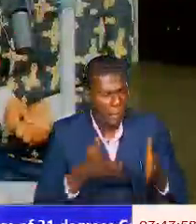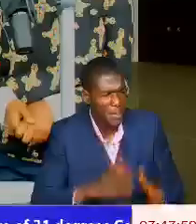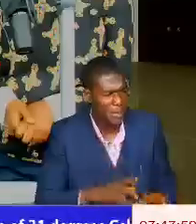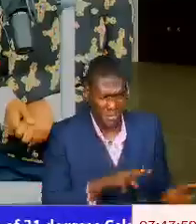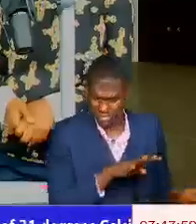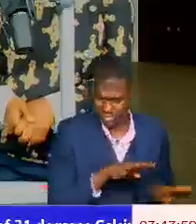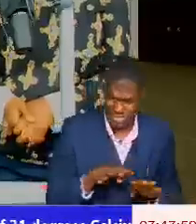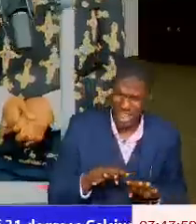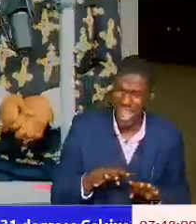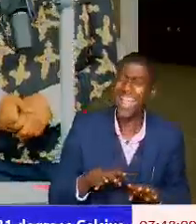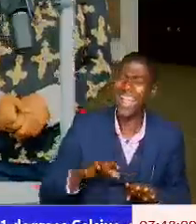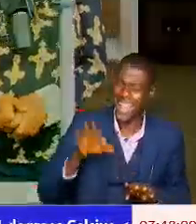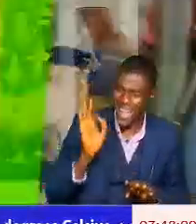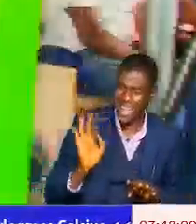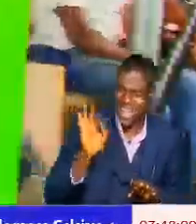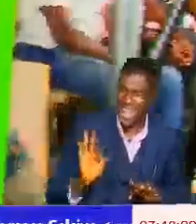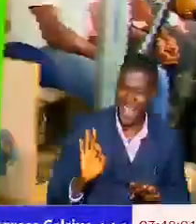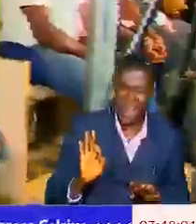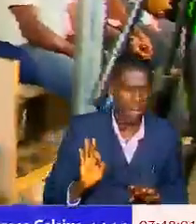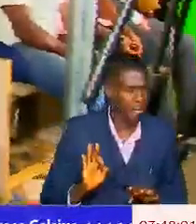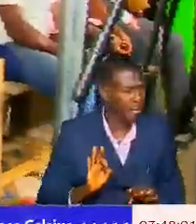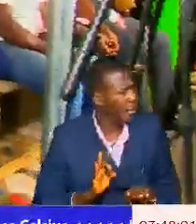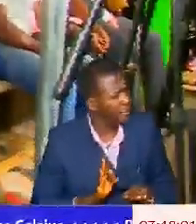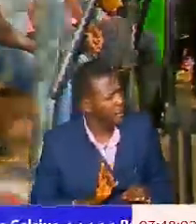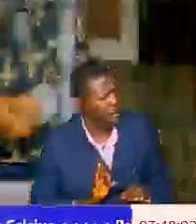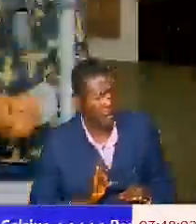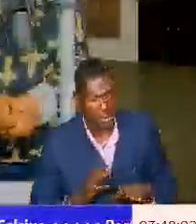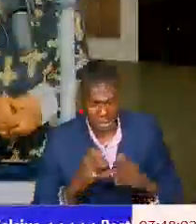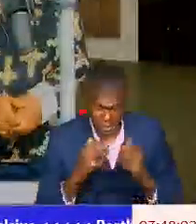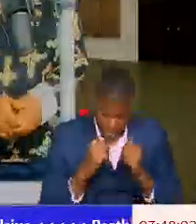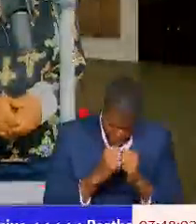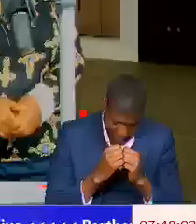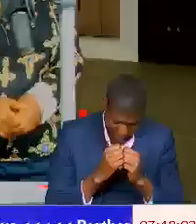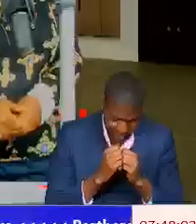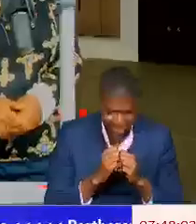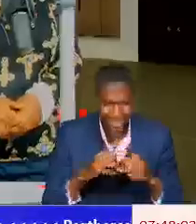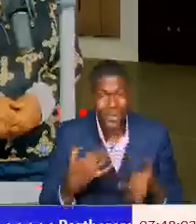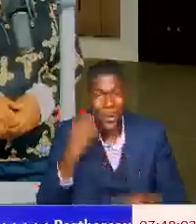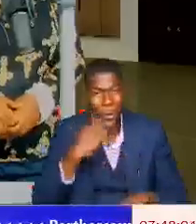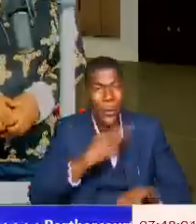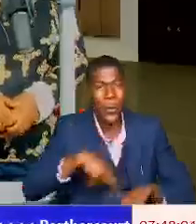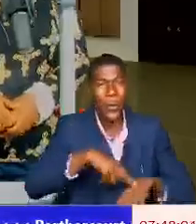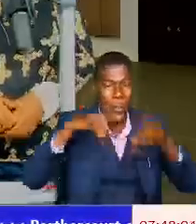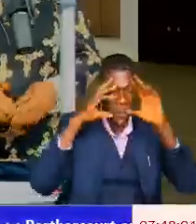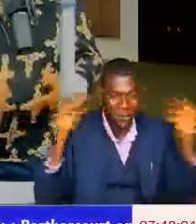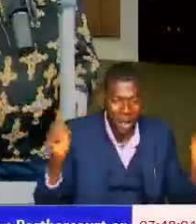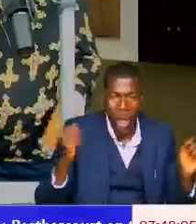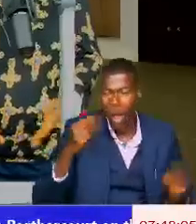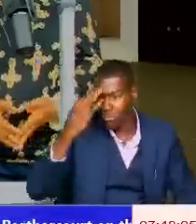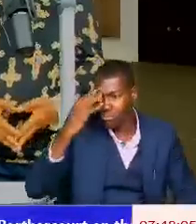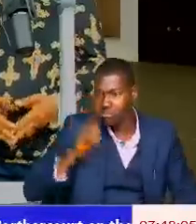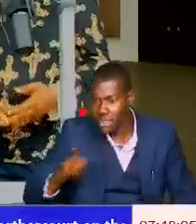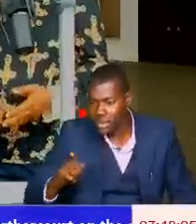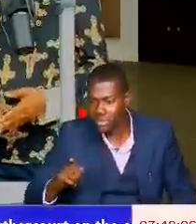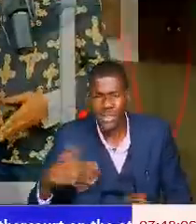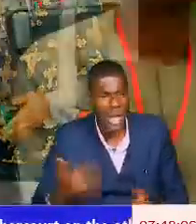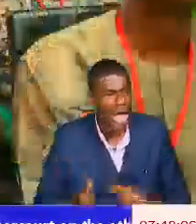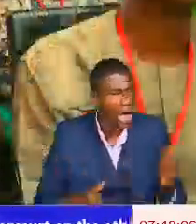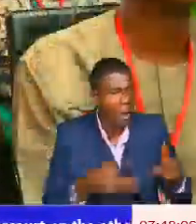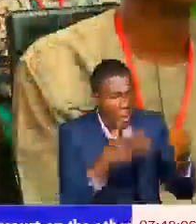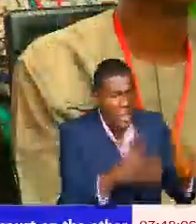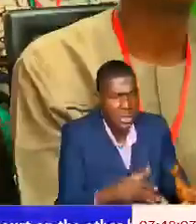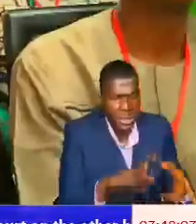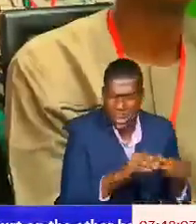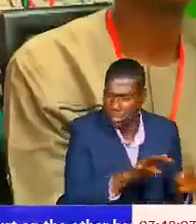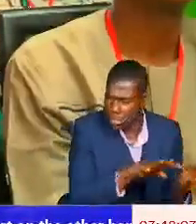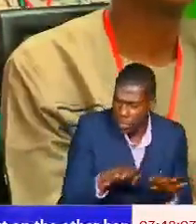well, oh. you look, I say, complete. Ordinary president, Sabia, me complete well, oh. That one no can do. Another person say, okay,